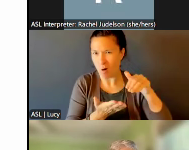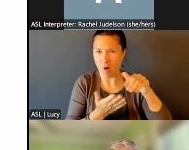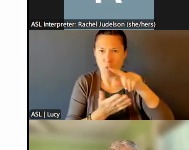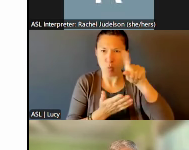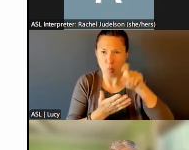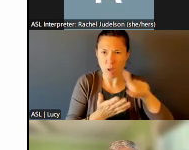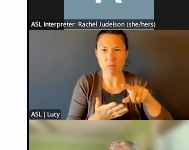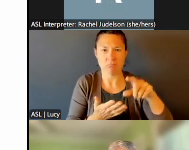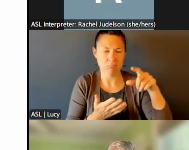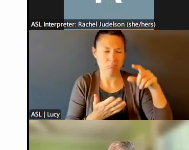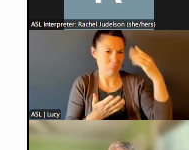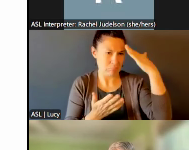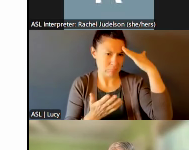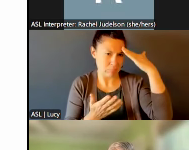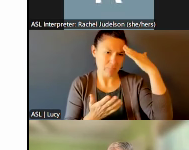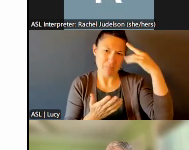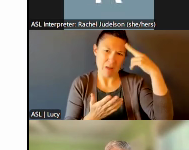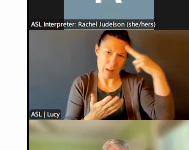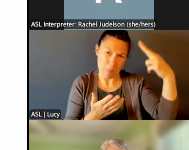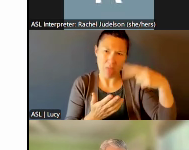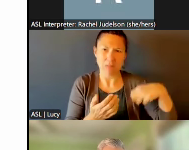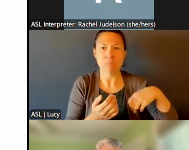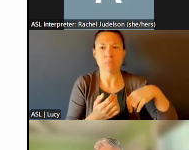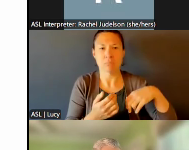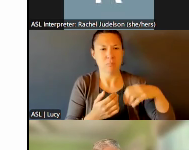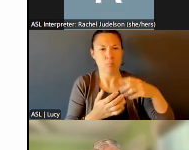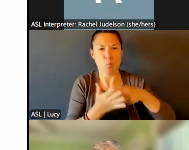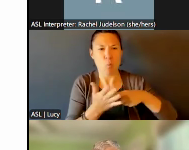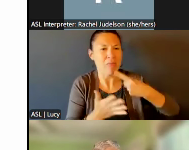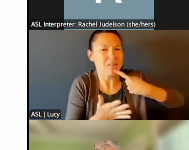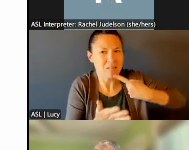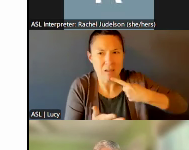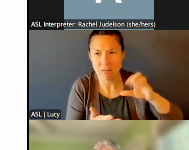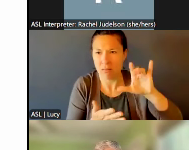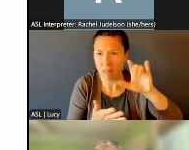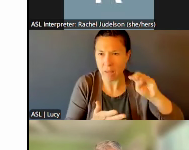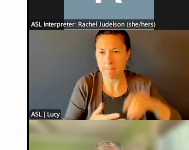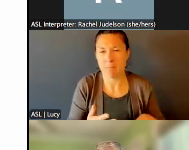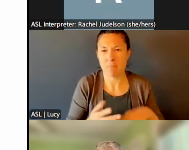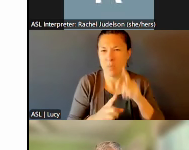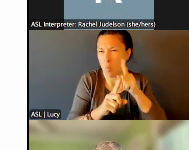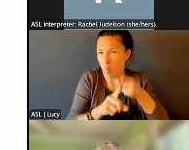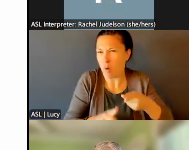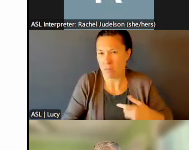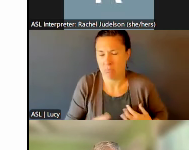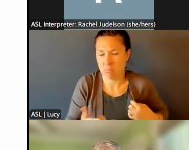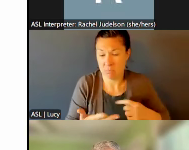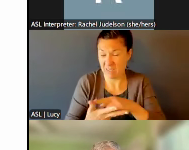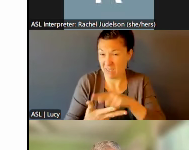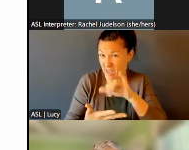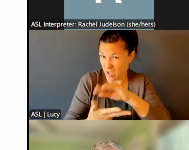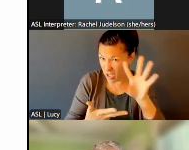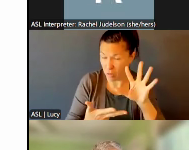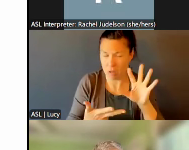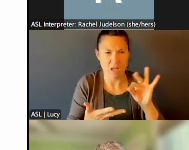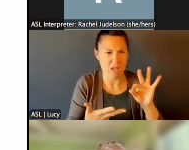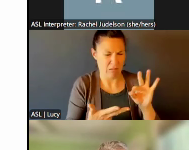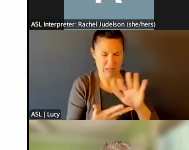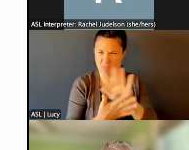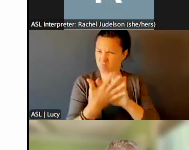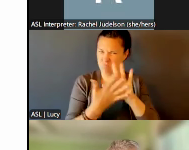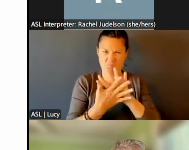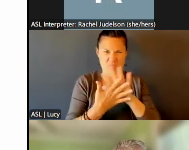what the claim is, what the point of this project is to you? If it's not clear to you as